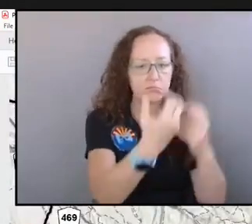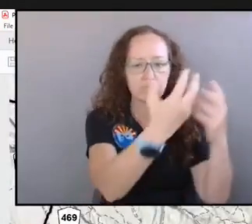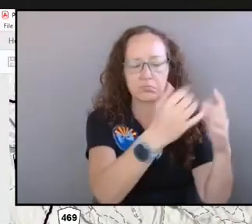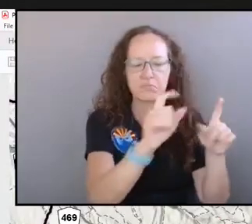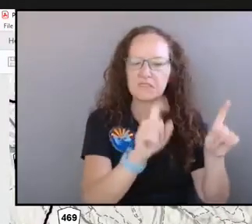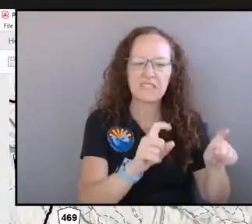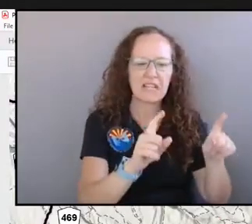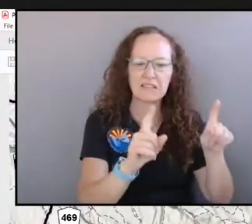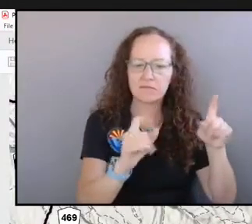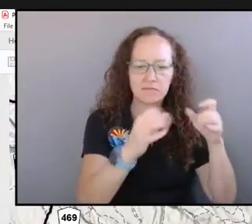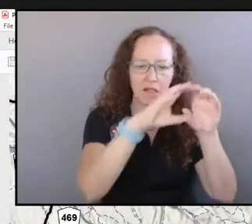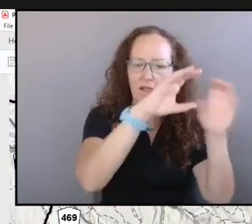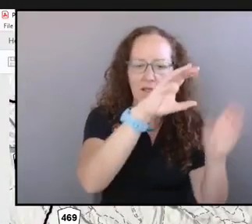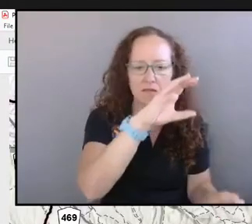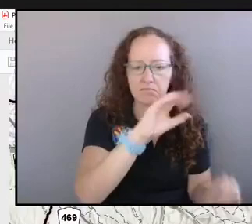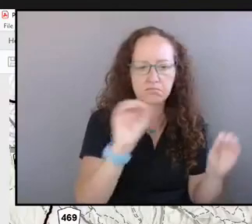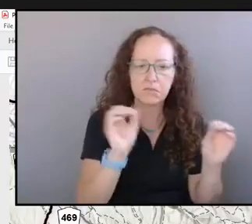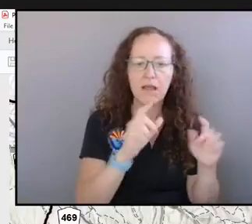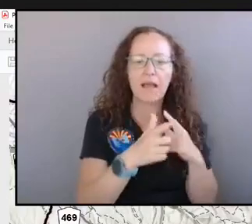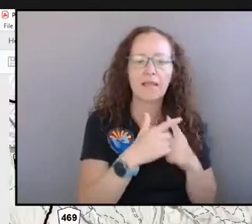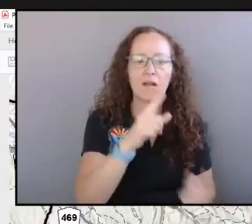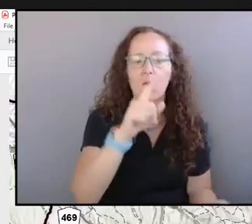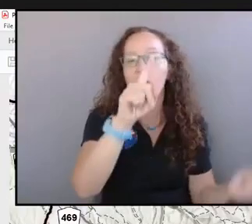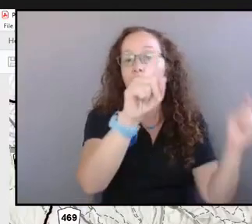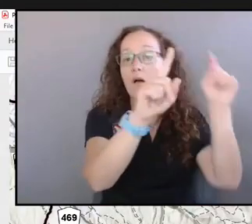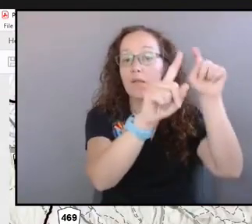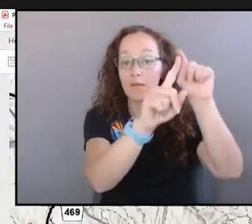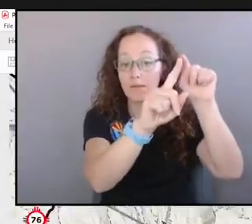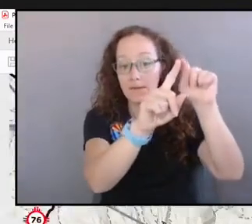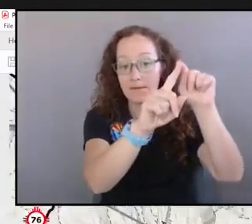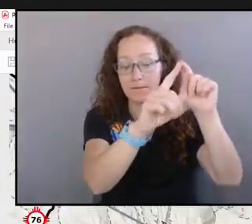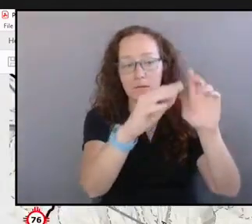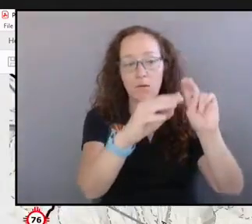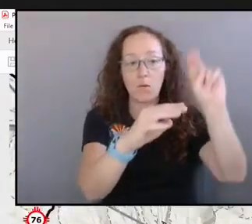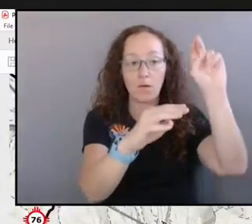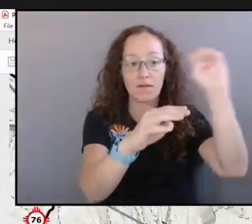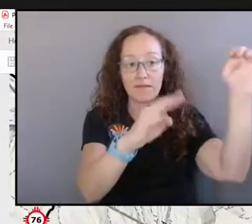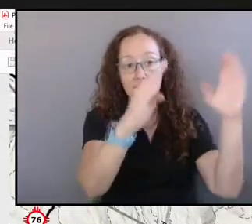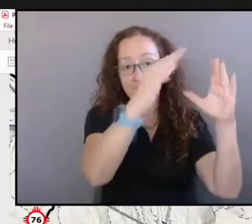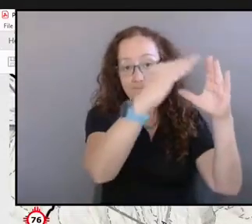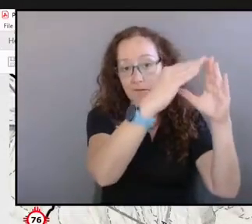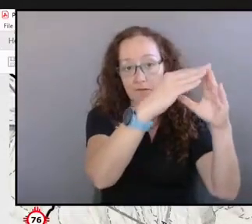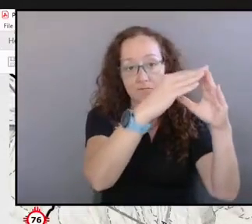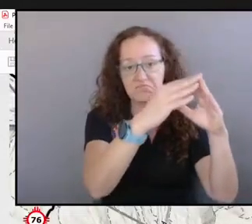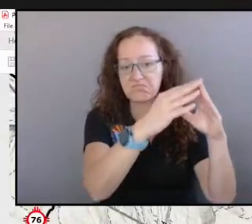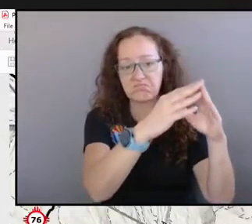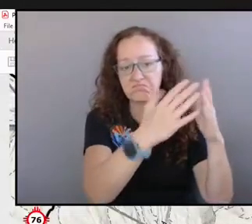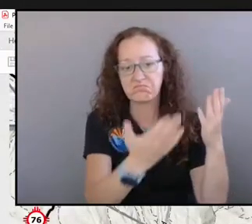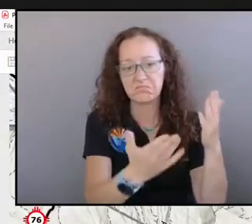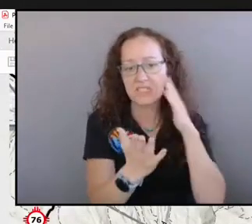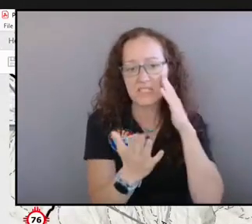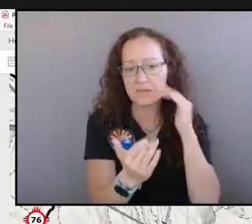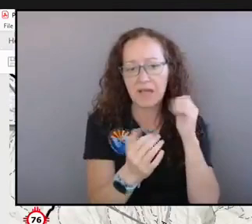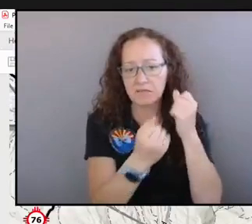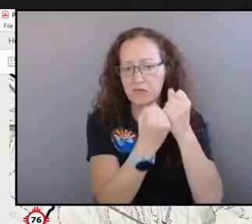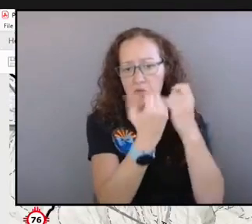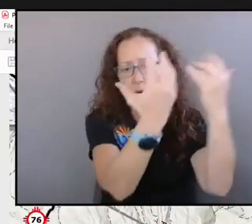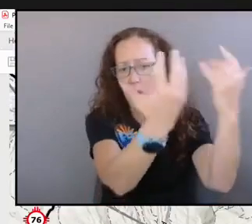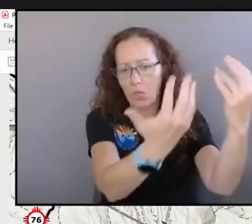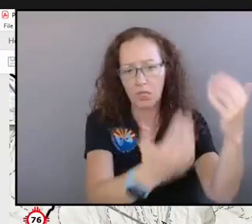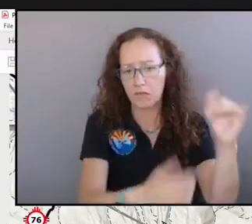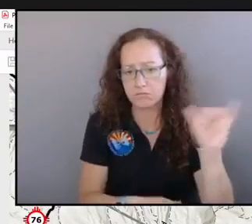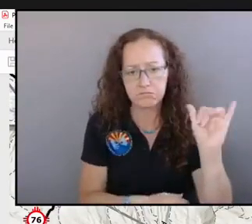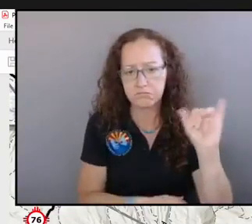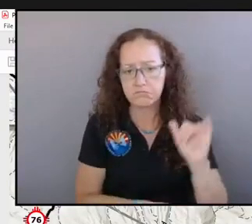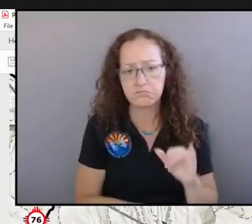back up to where we started this whole show up in the northeast corner. And not anticipating any growth out of that area.